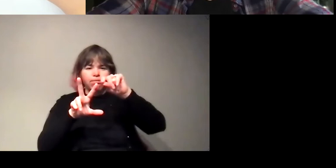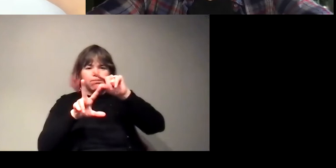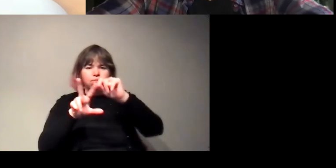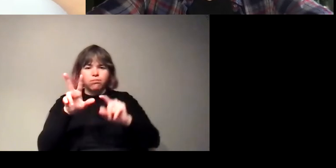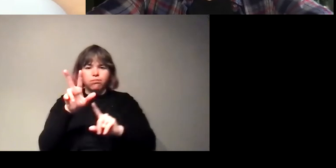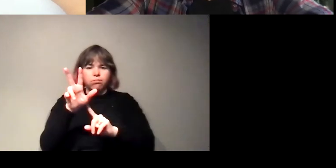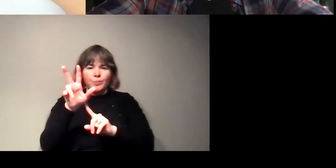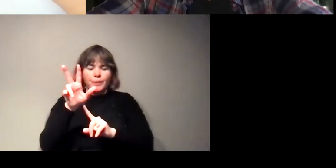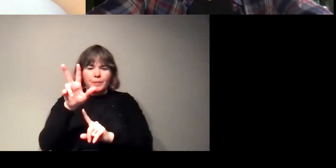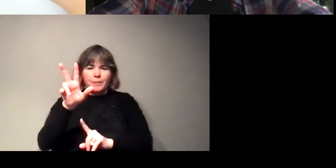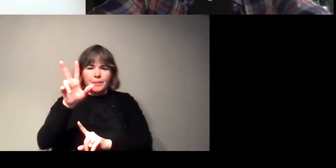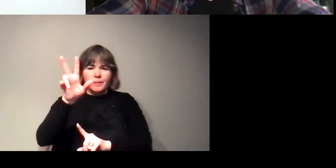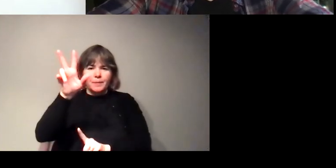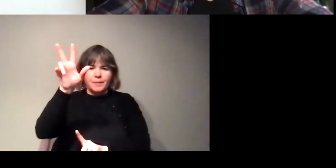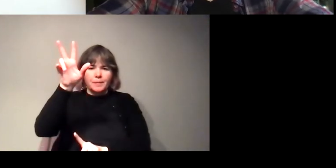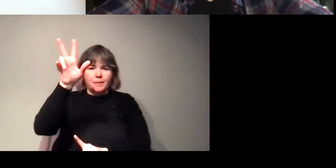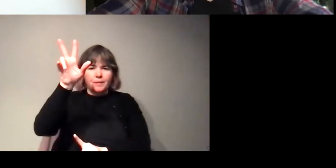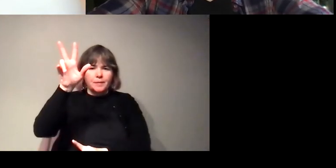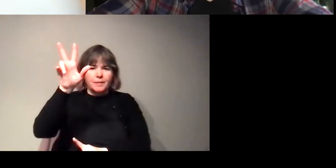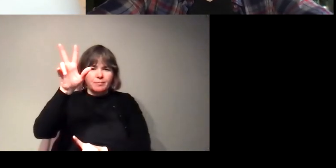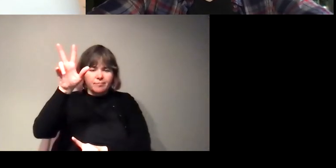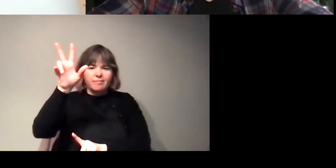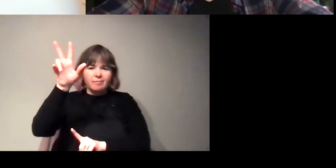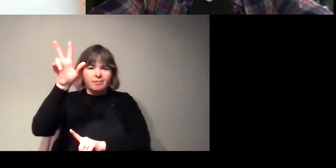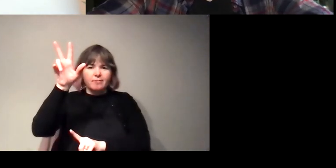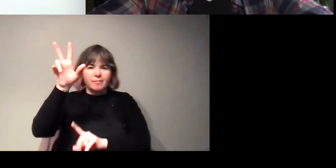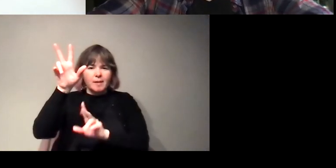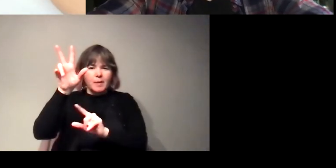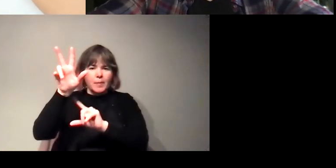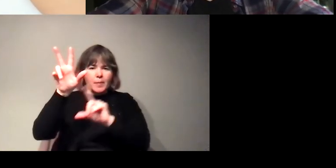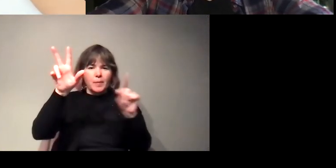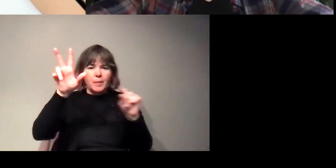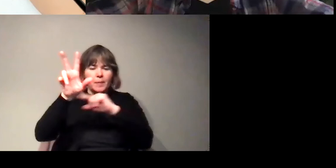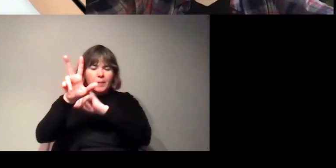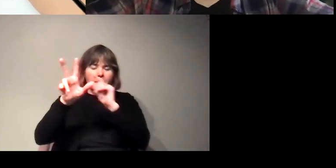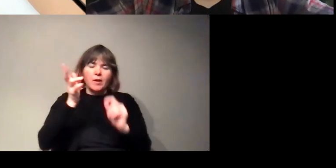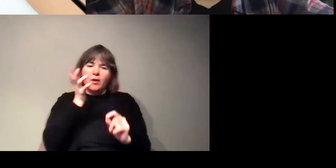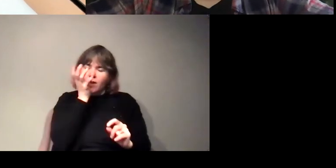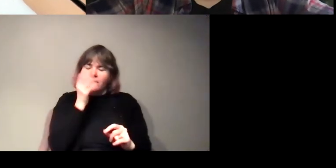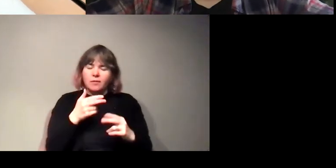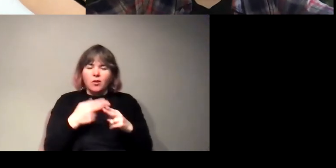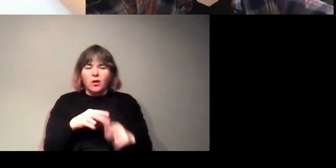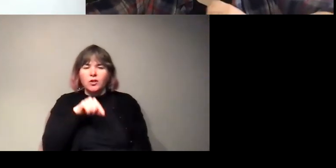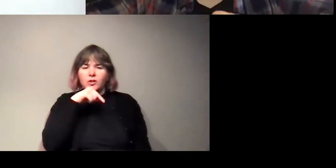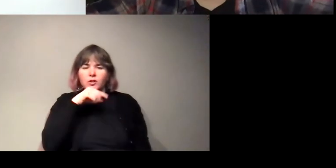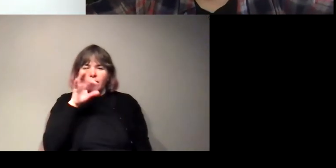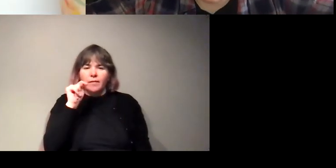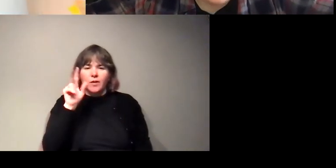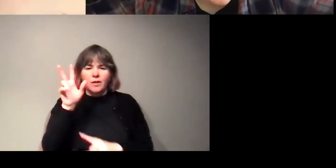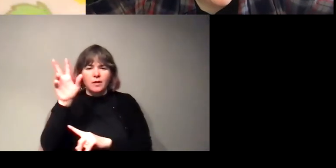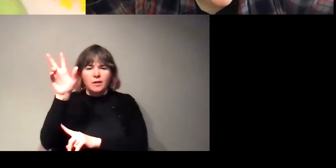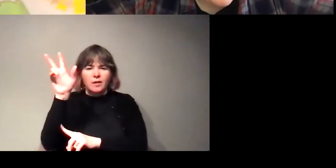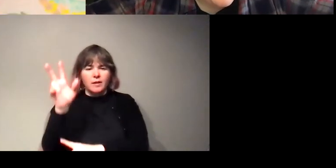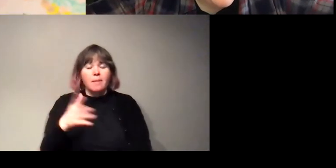And then it's sort of long, branchy, grassy things. All right, But my another personal question.